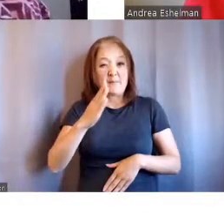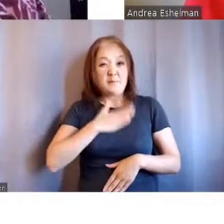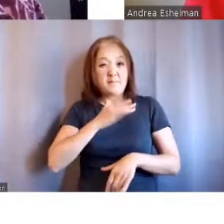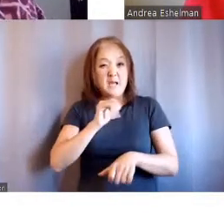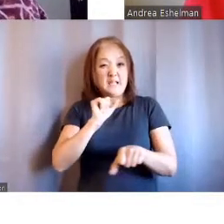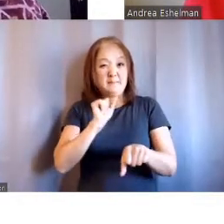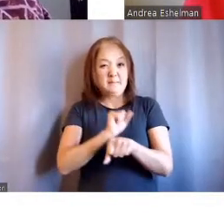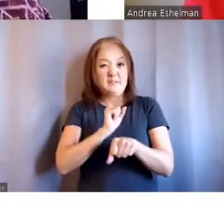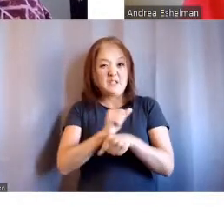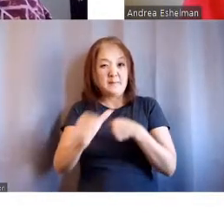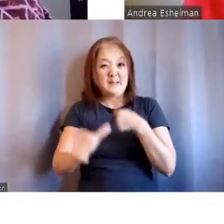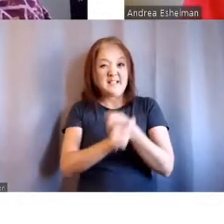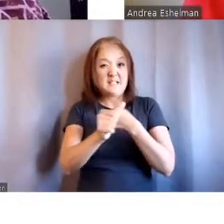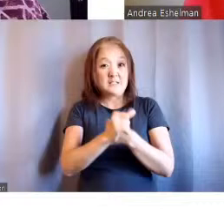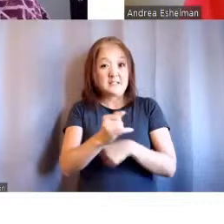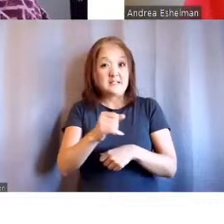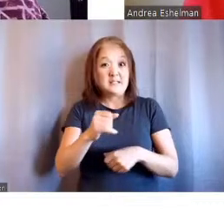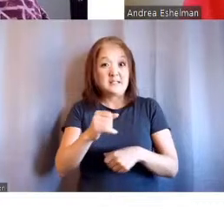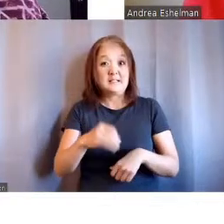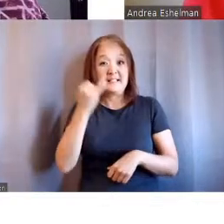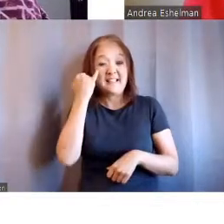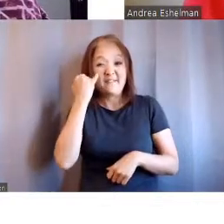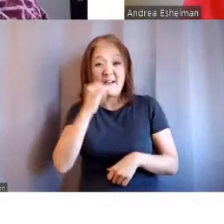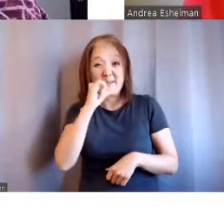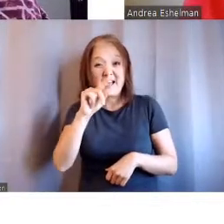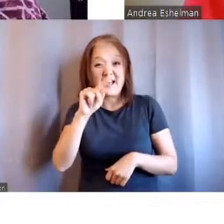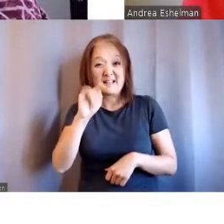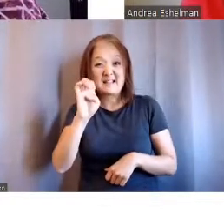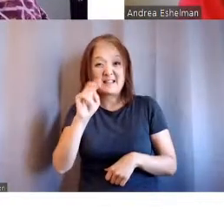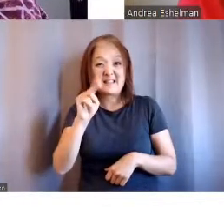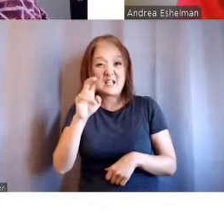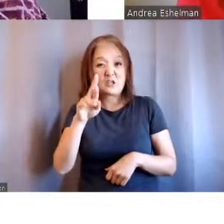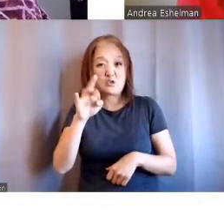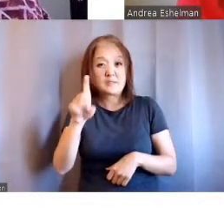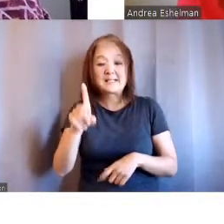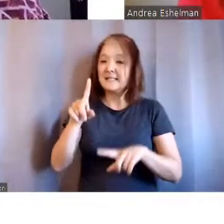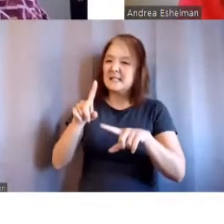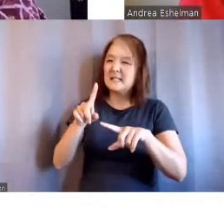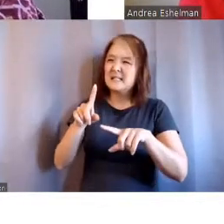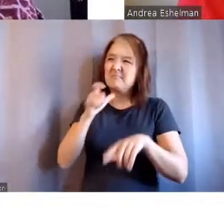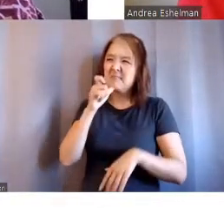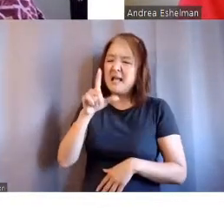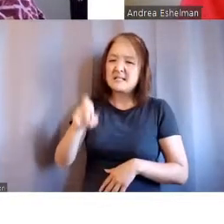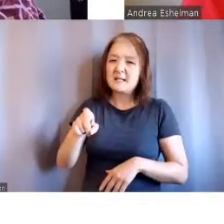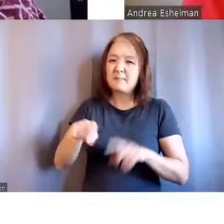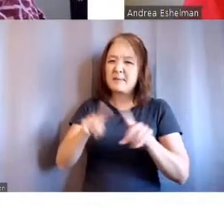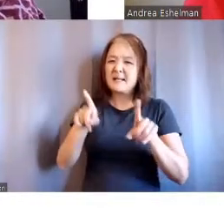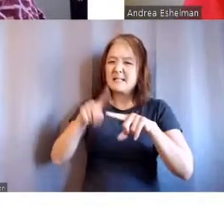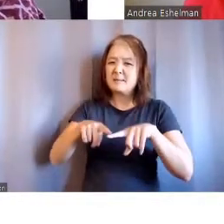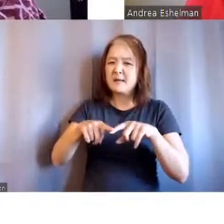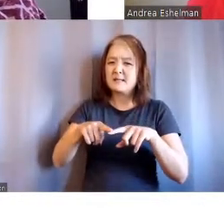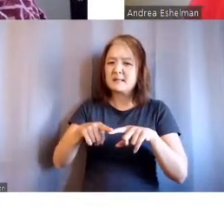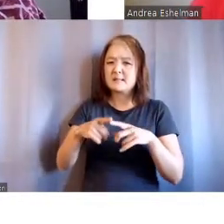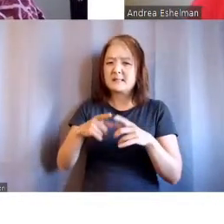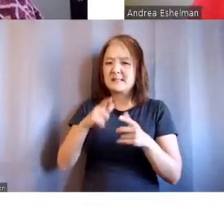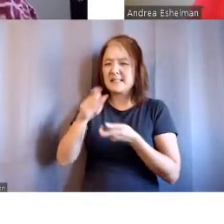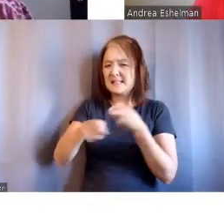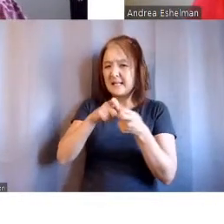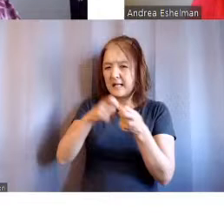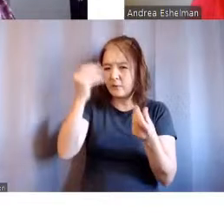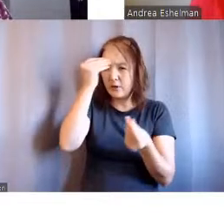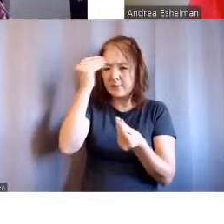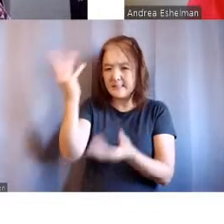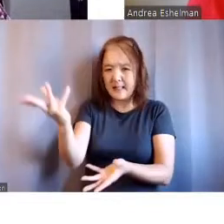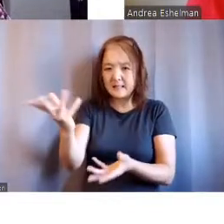tenured? Not necessarily, but it really depends on what you're informing them of, and more specifically,